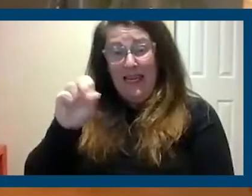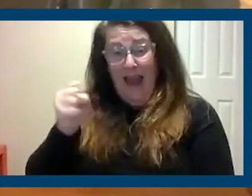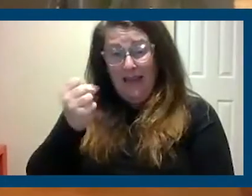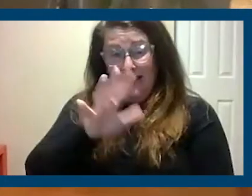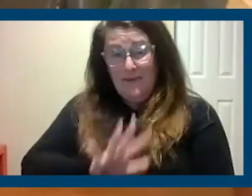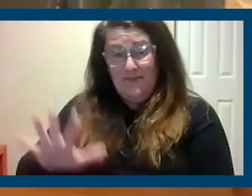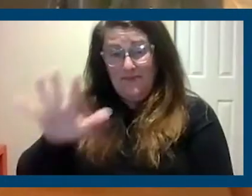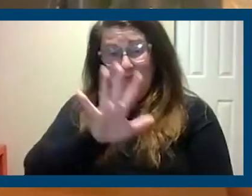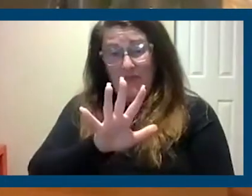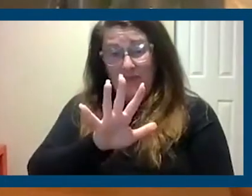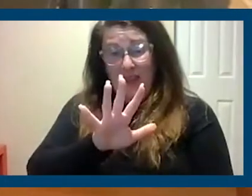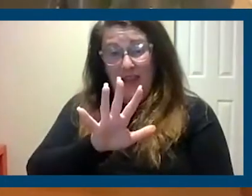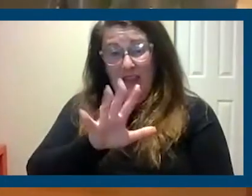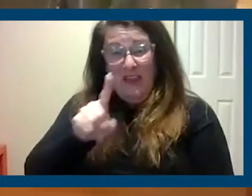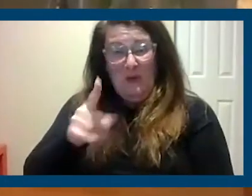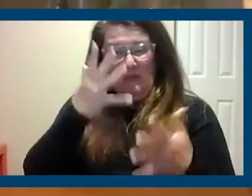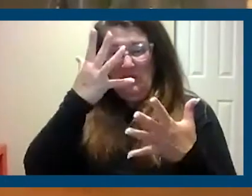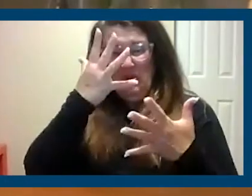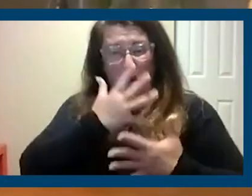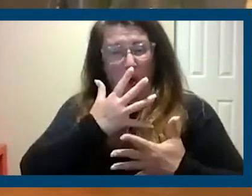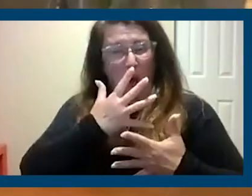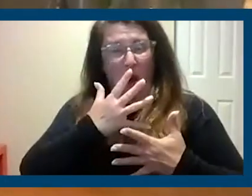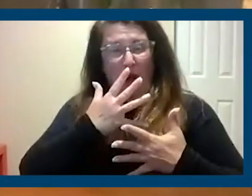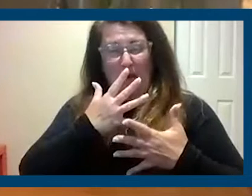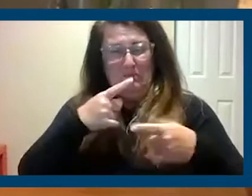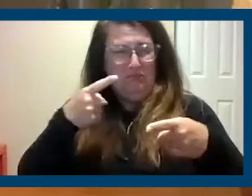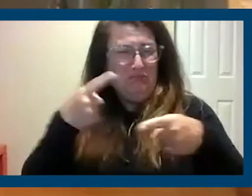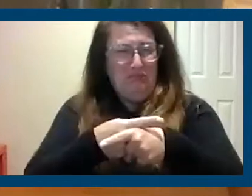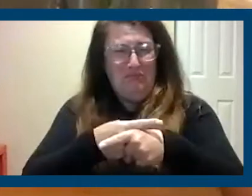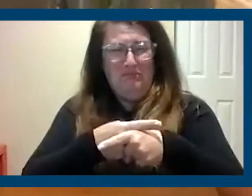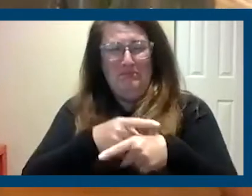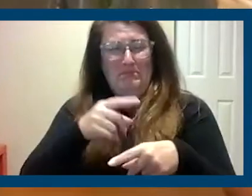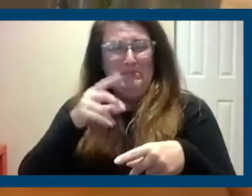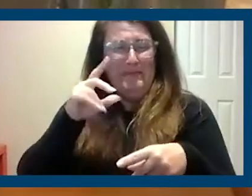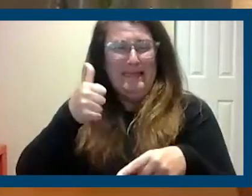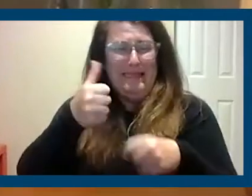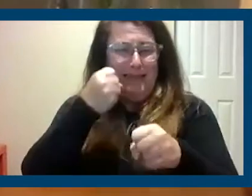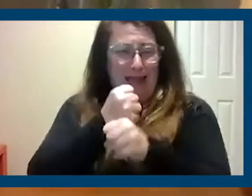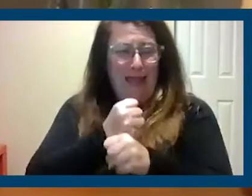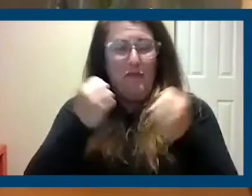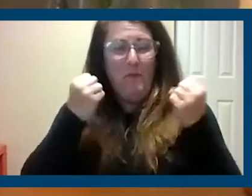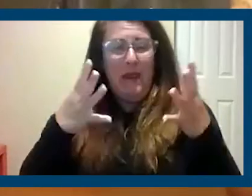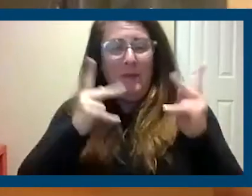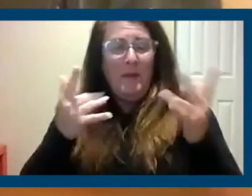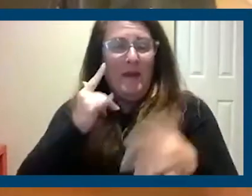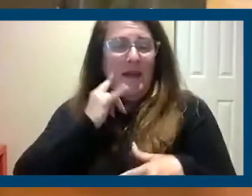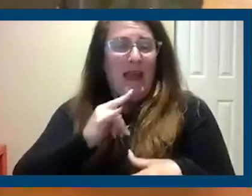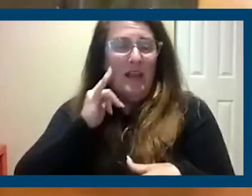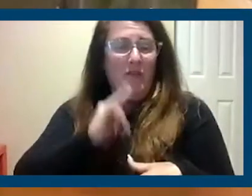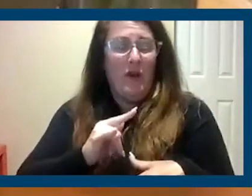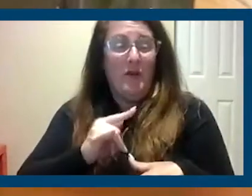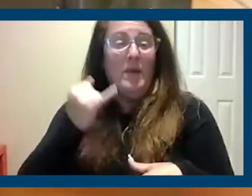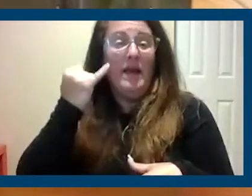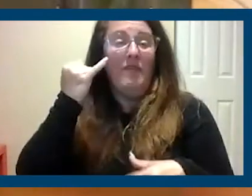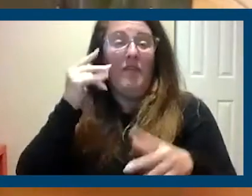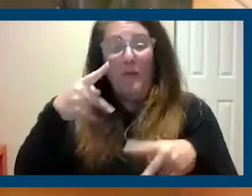1990s was a very dark, difficult decade for many Californians, but especially people of color. You had